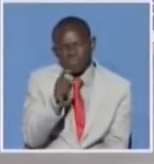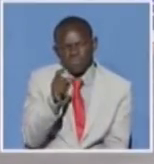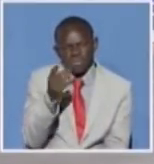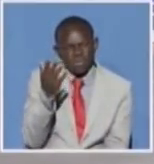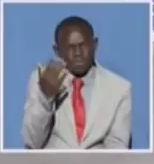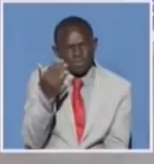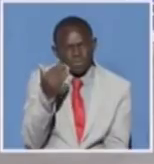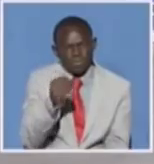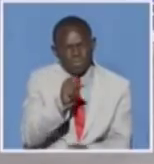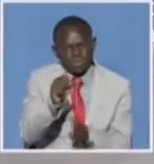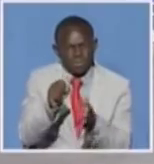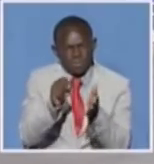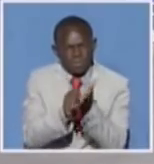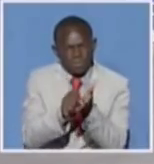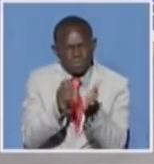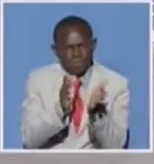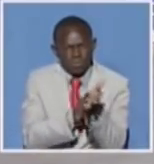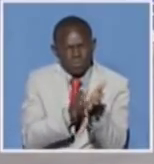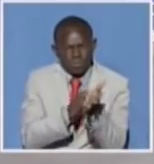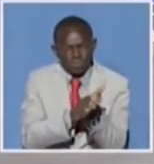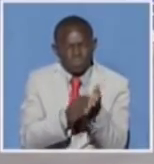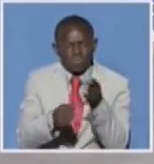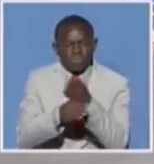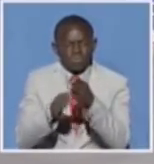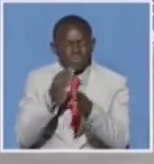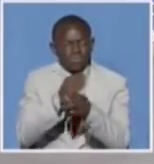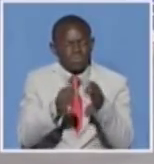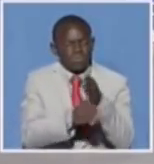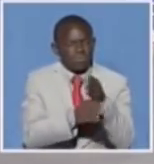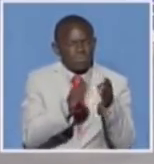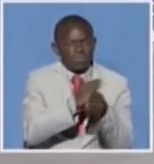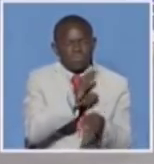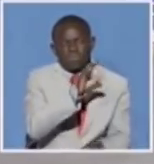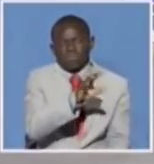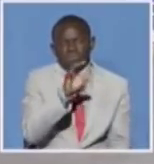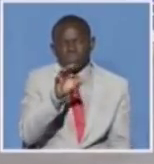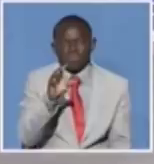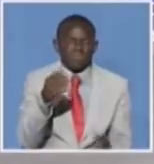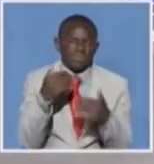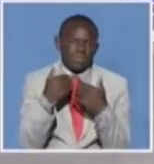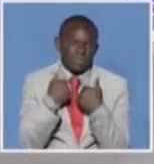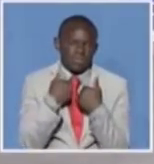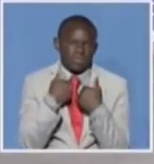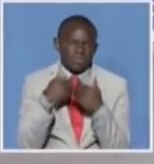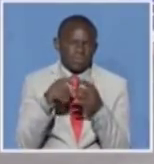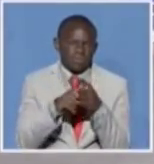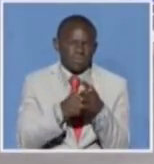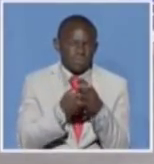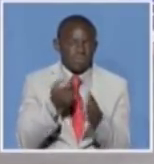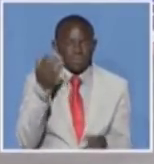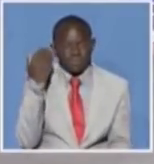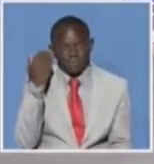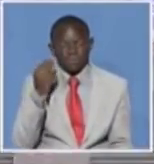various stages of completion, which started some time back, which we are continuing